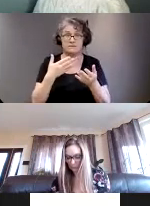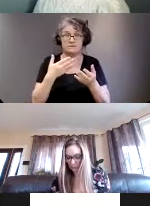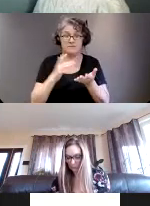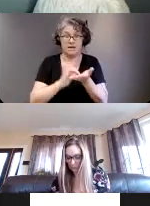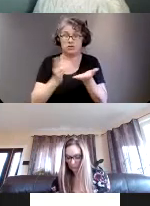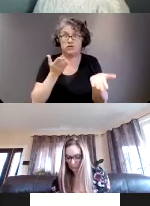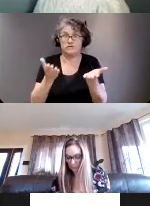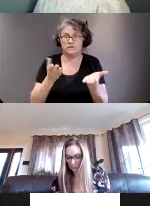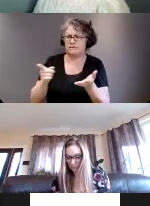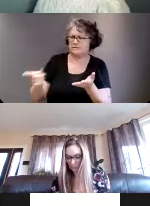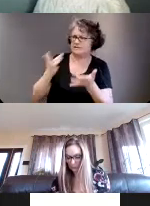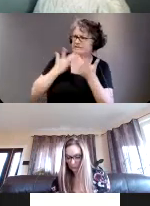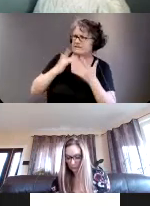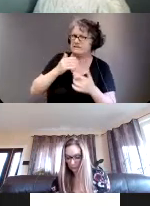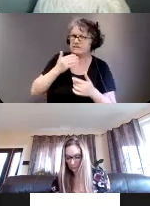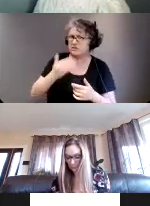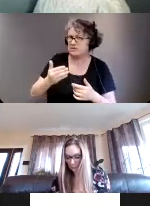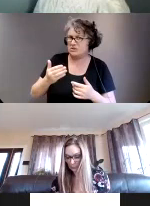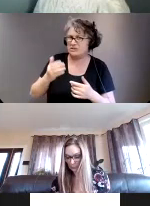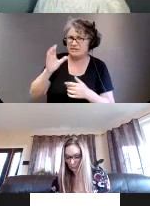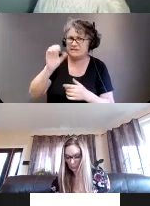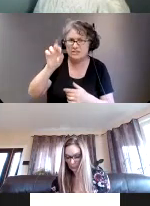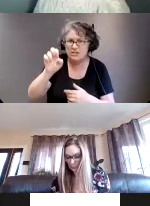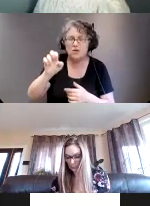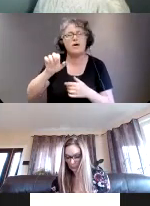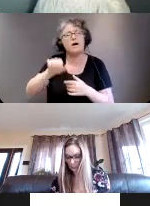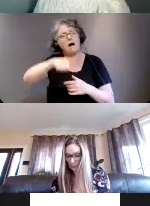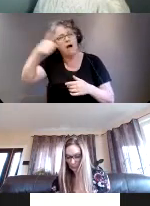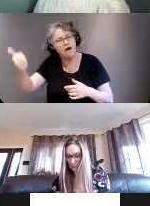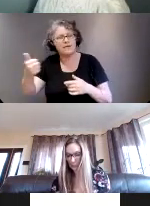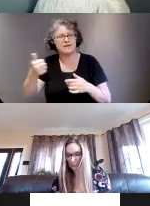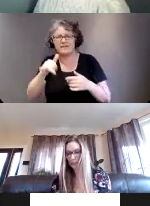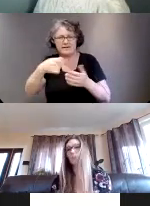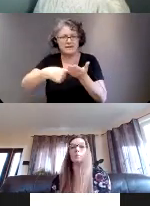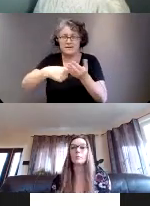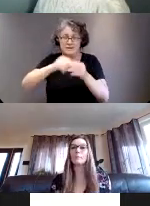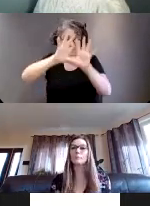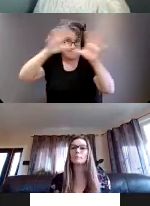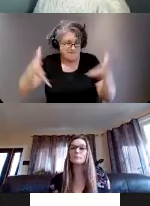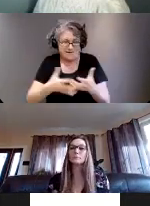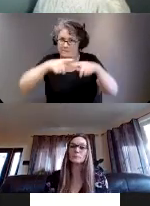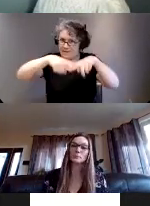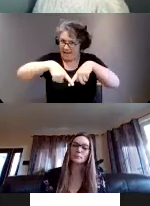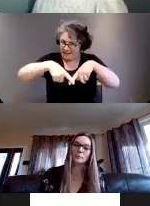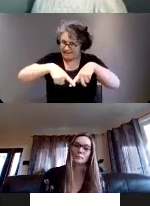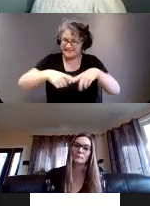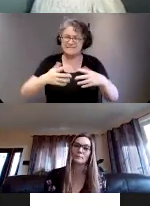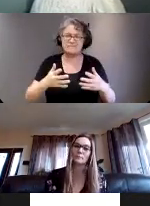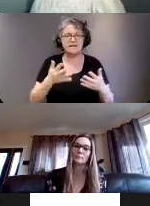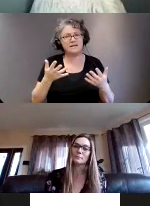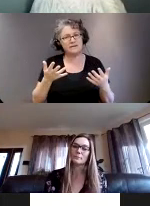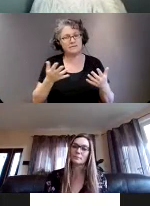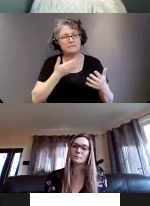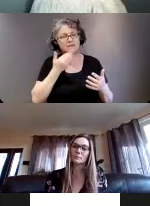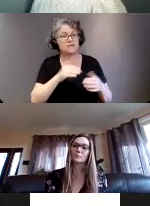Or are we talking about something else, right? So lots there to that one, but touching base with a local